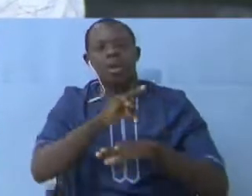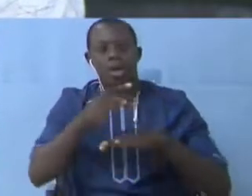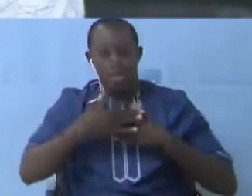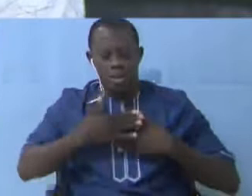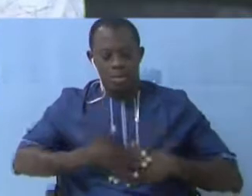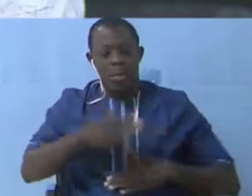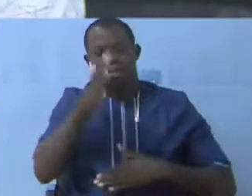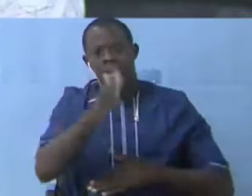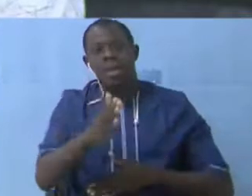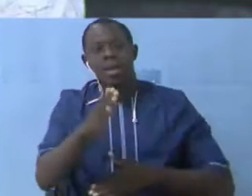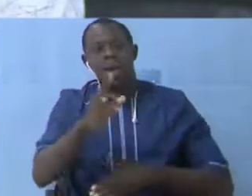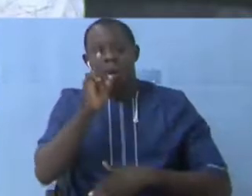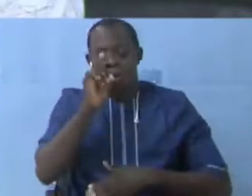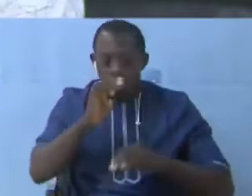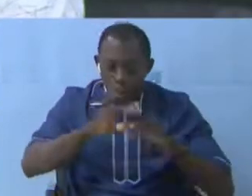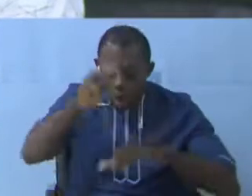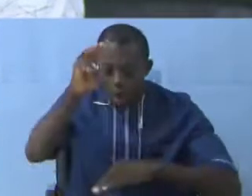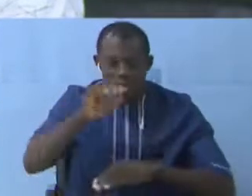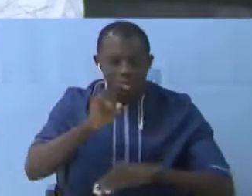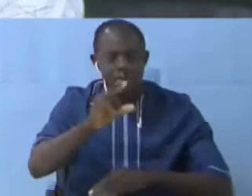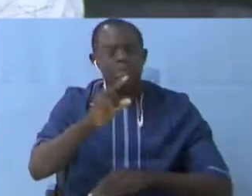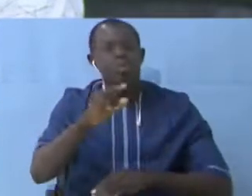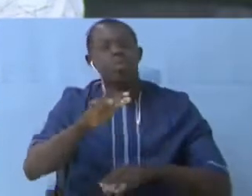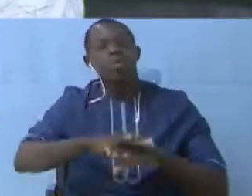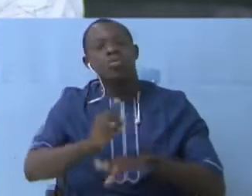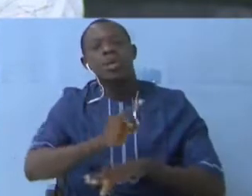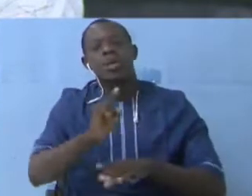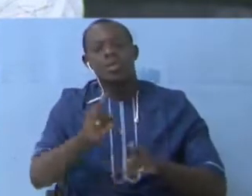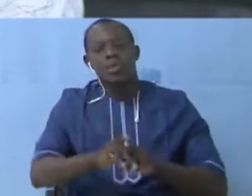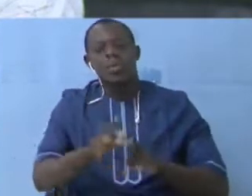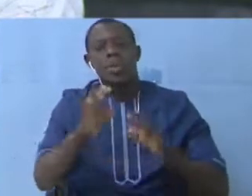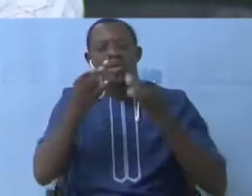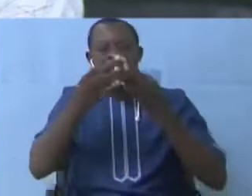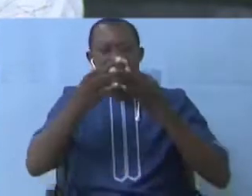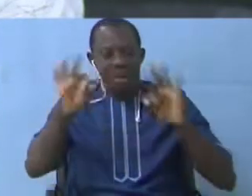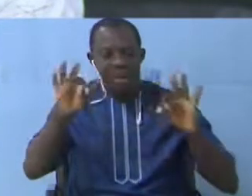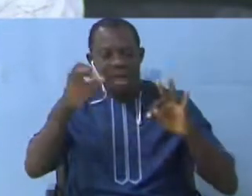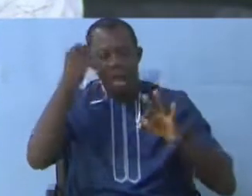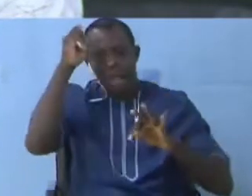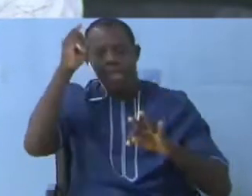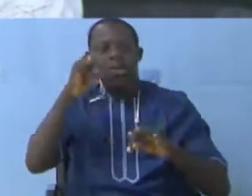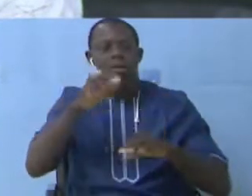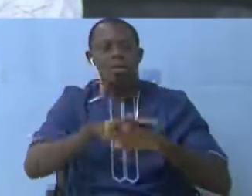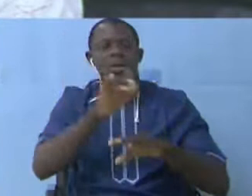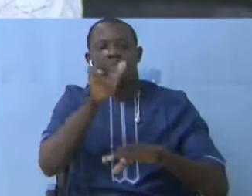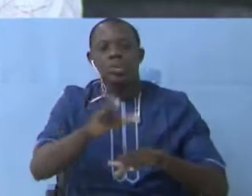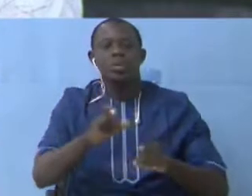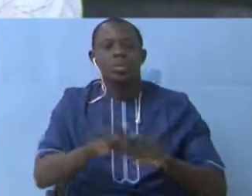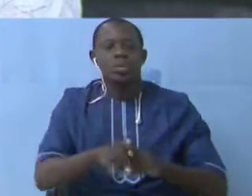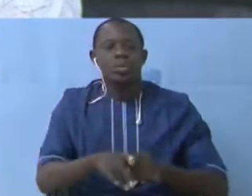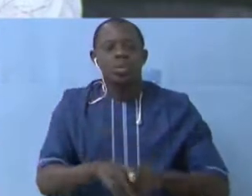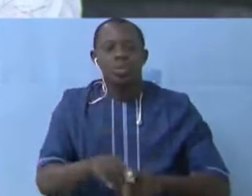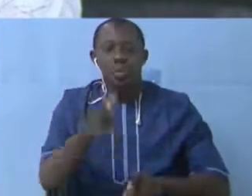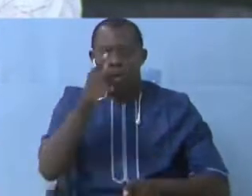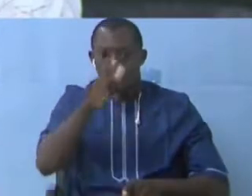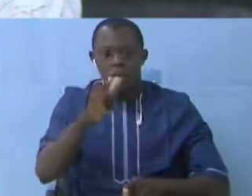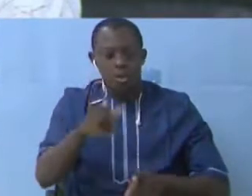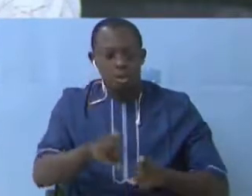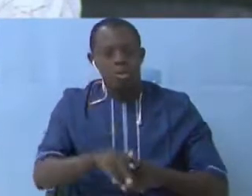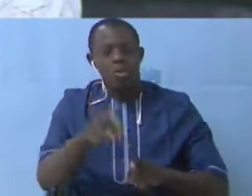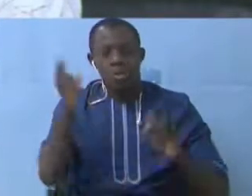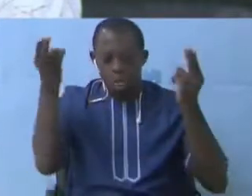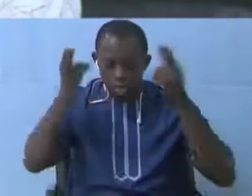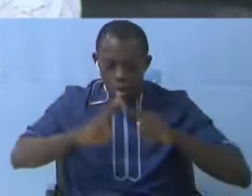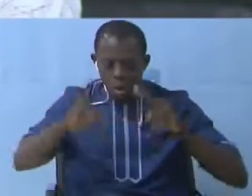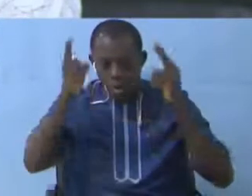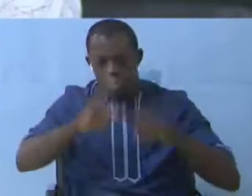ci yelleefi doomu aadama waaye nag surtout pour nit ki mun a feeñal kàddoom. Fortunately, a lot of those laws that you fought during